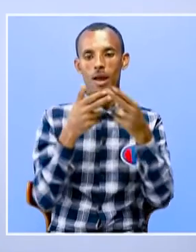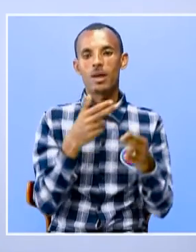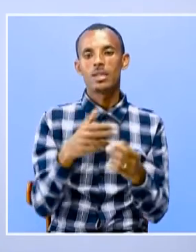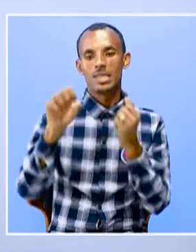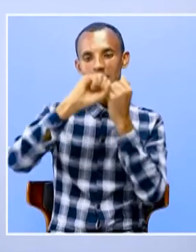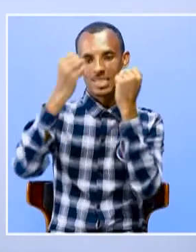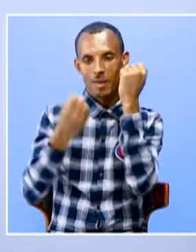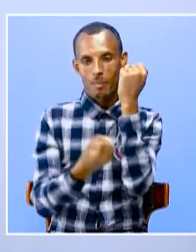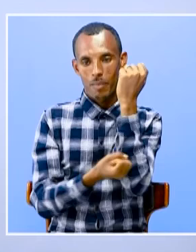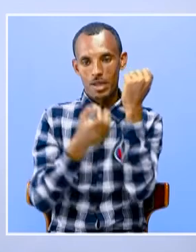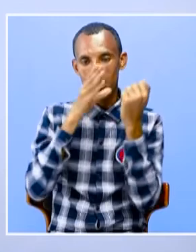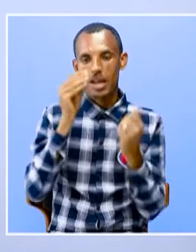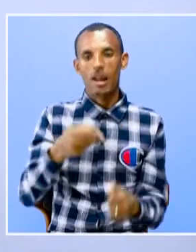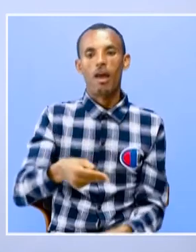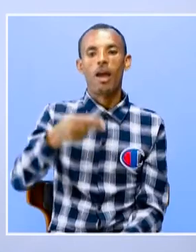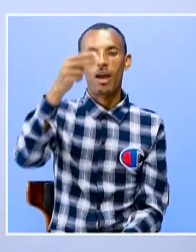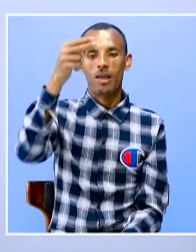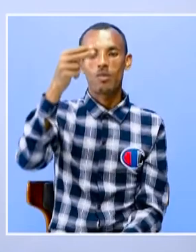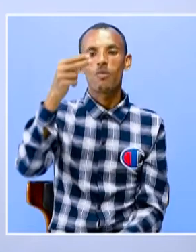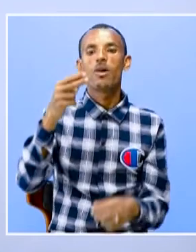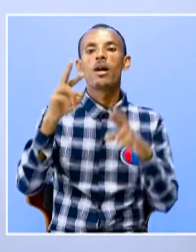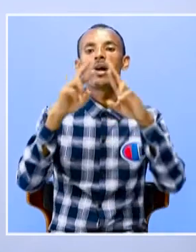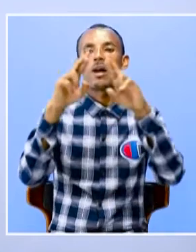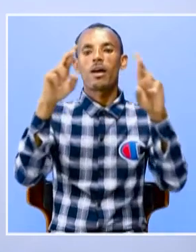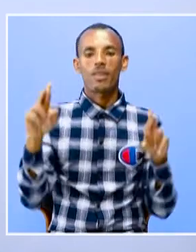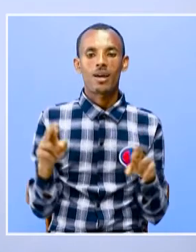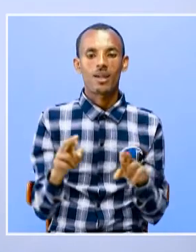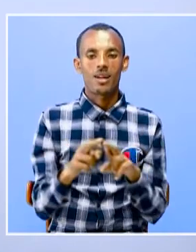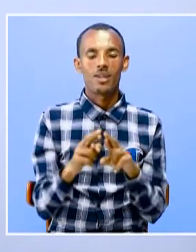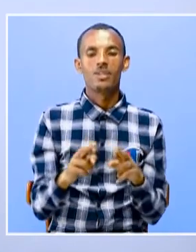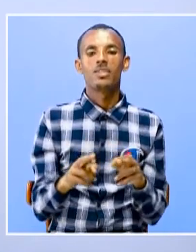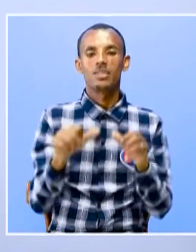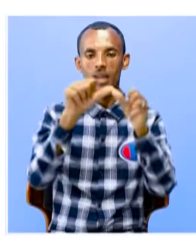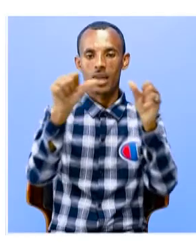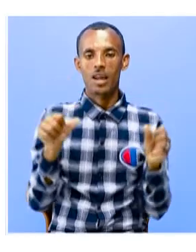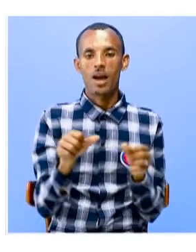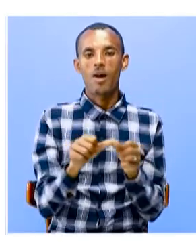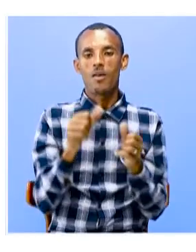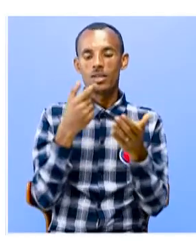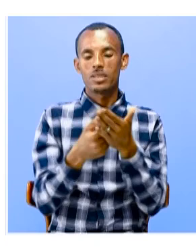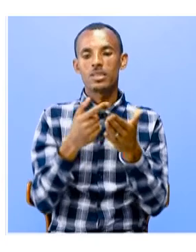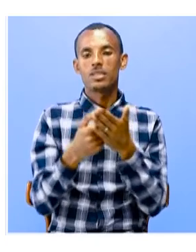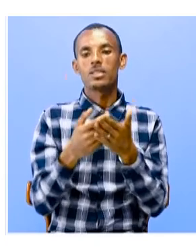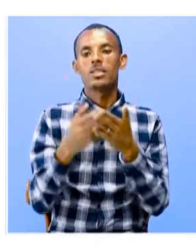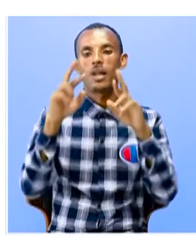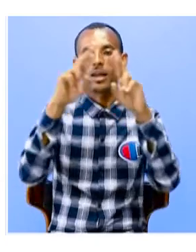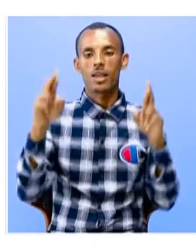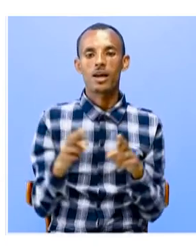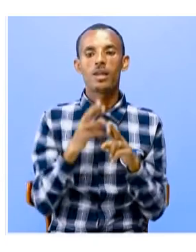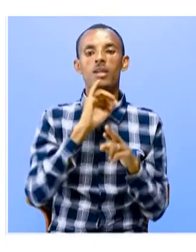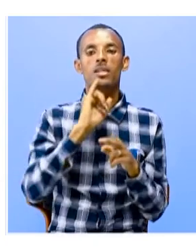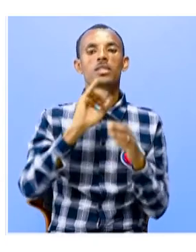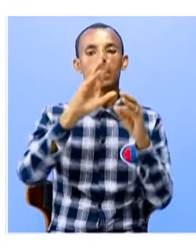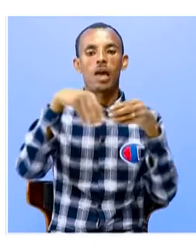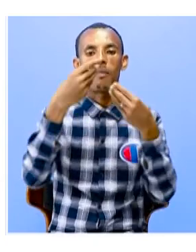base and the height of that rectangle. Therefore, the area of this rectangle is